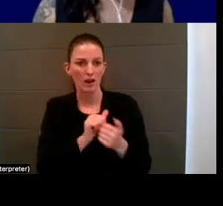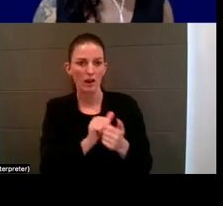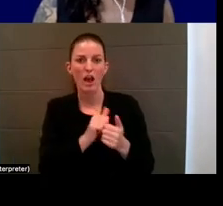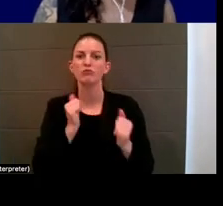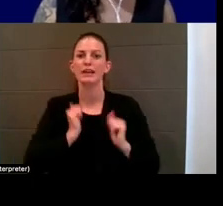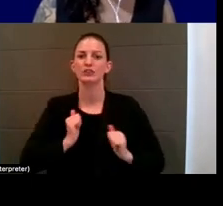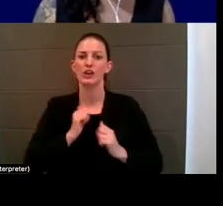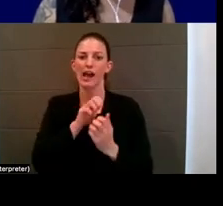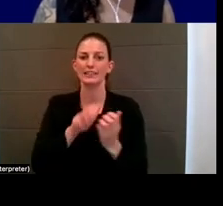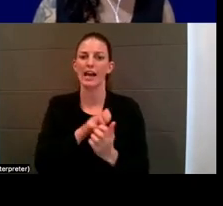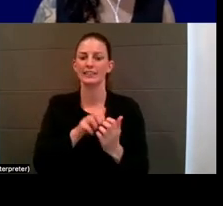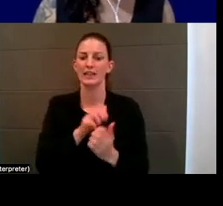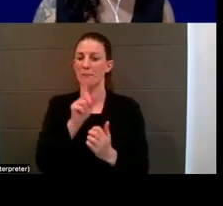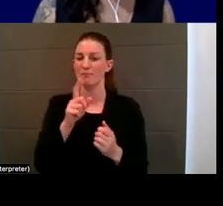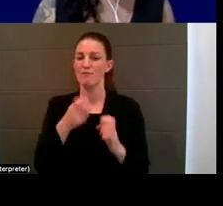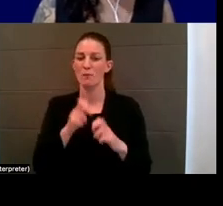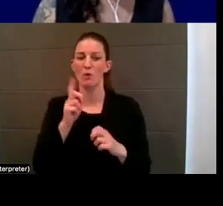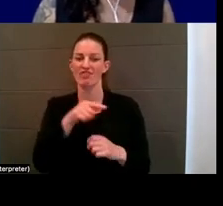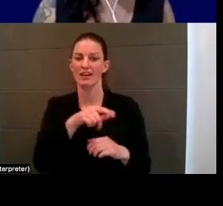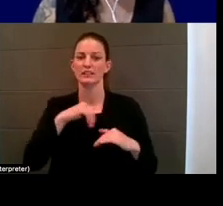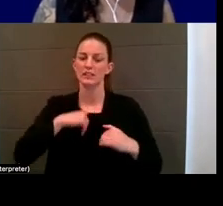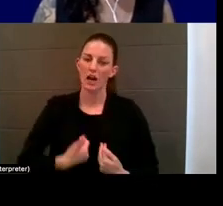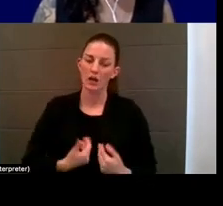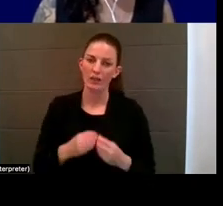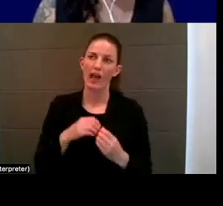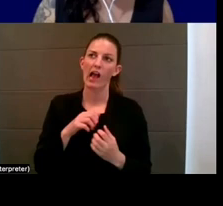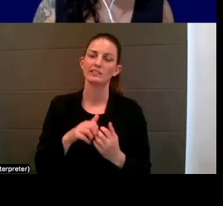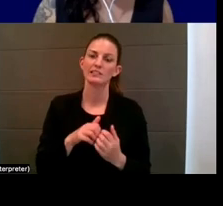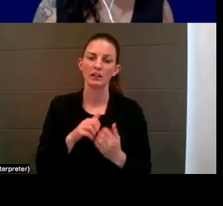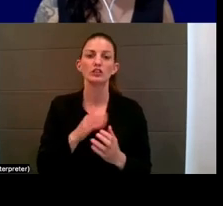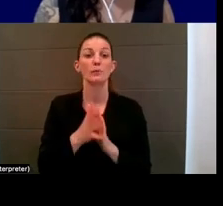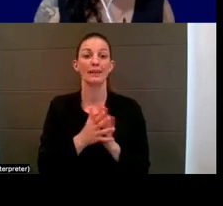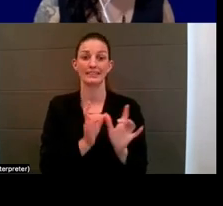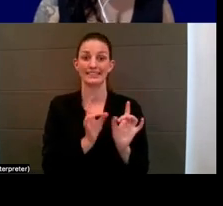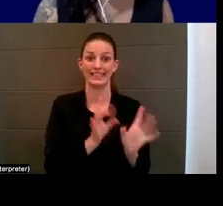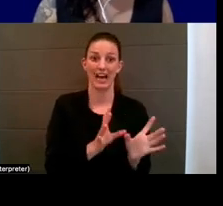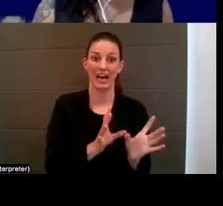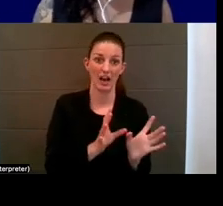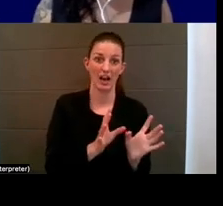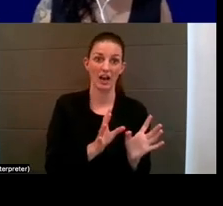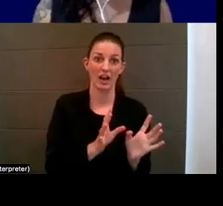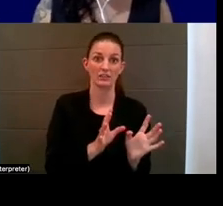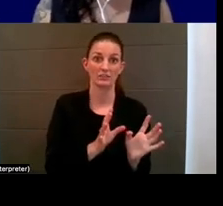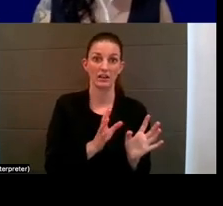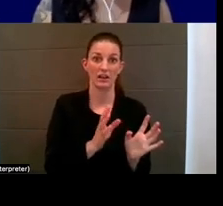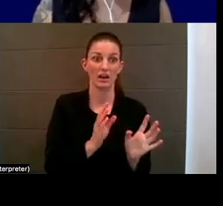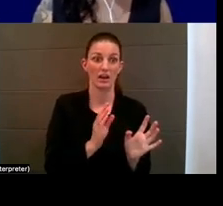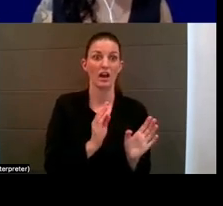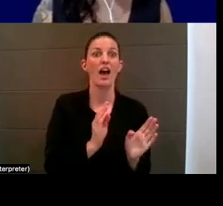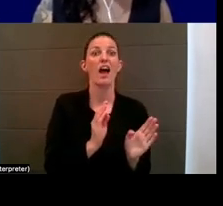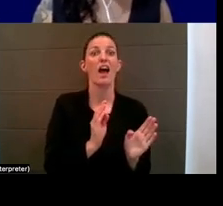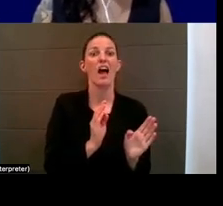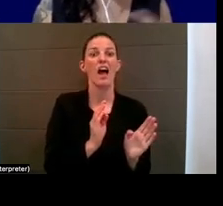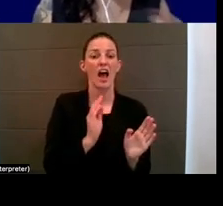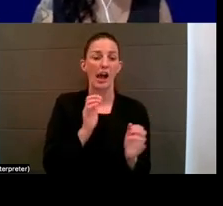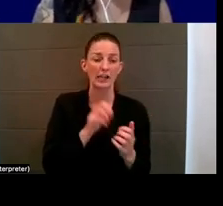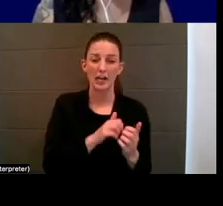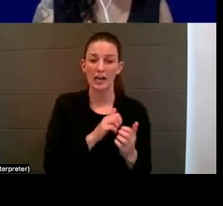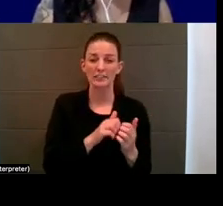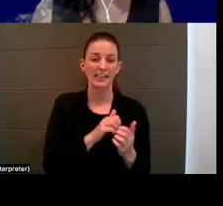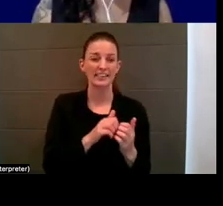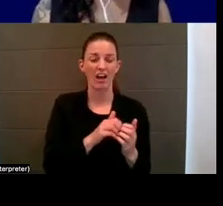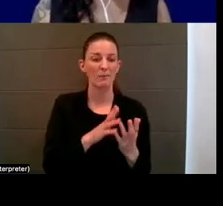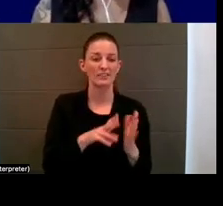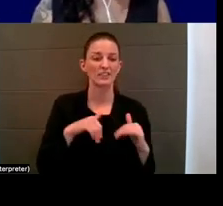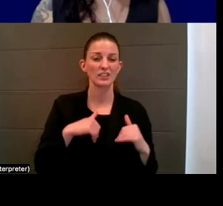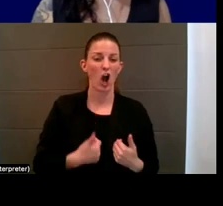is they fatigue over mealtimes, so we didn't want to do the chewing at the beginning and then them not be able to meet their nutritional needs or to have a